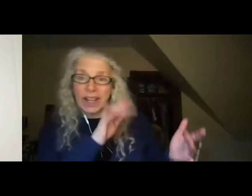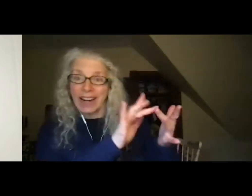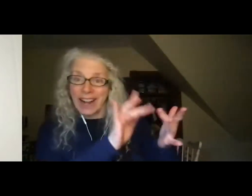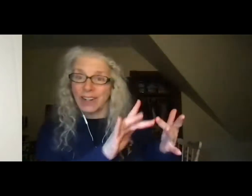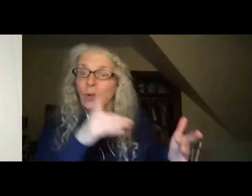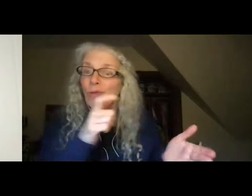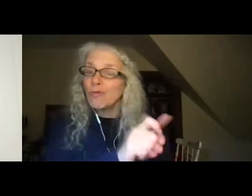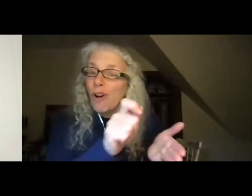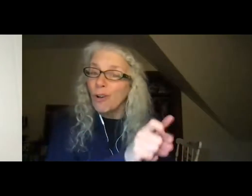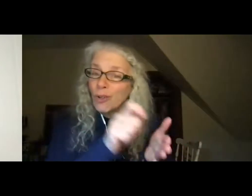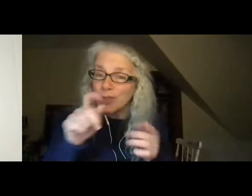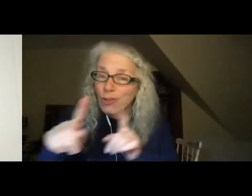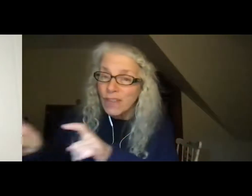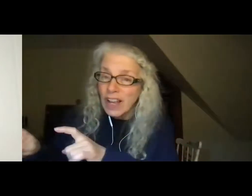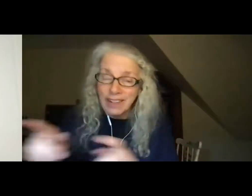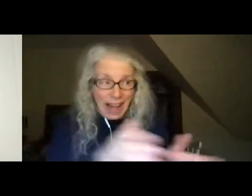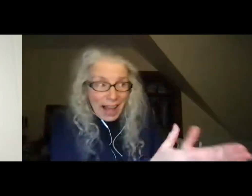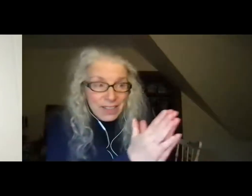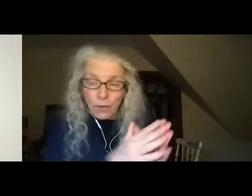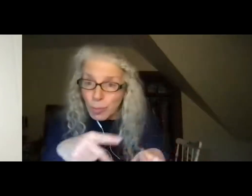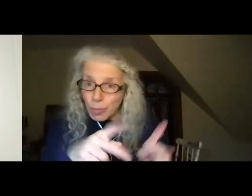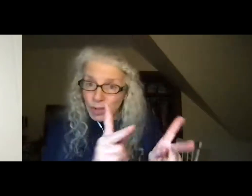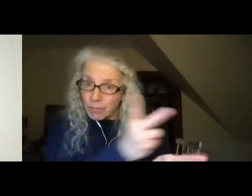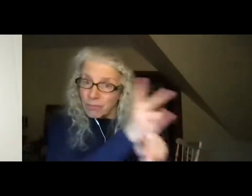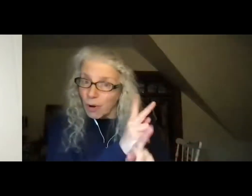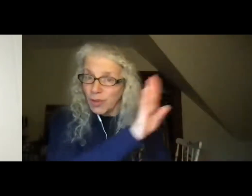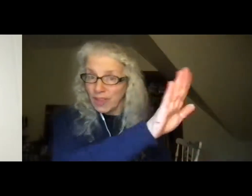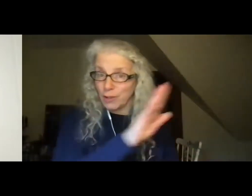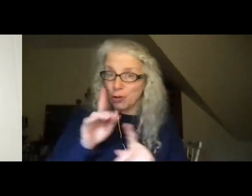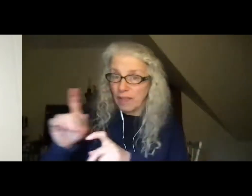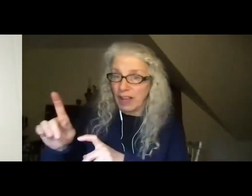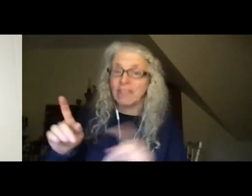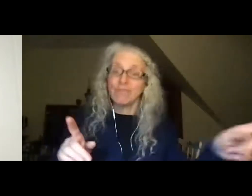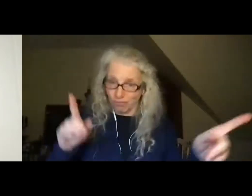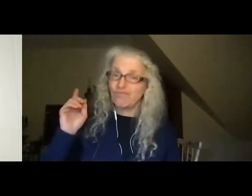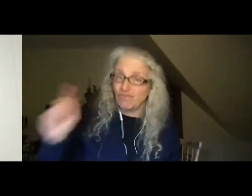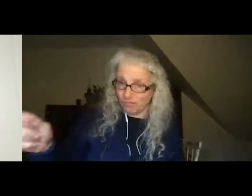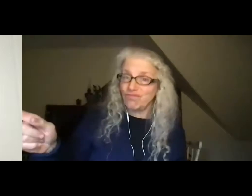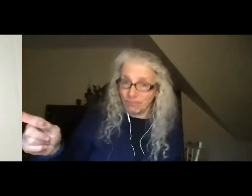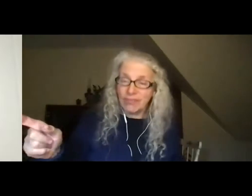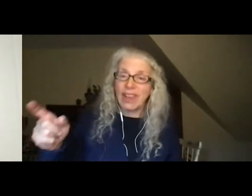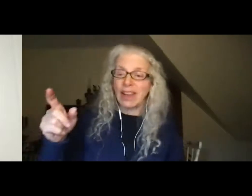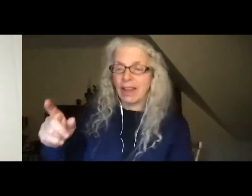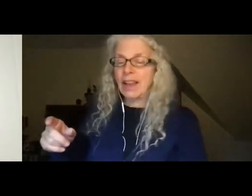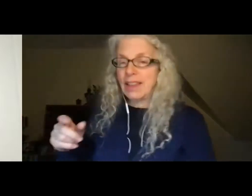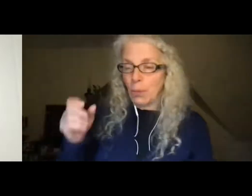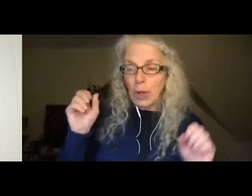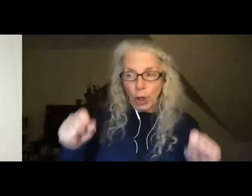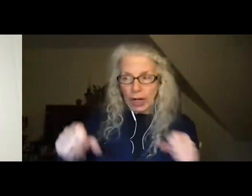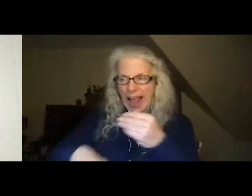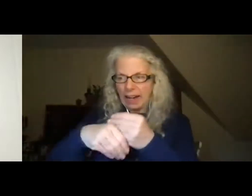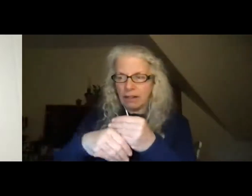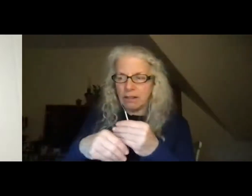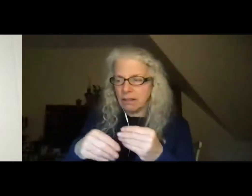gain permission in order to borrow that survey. And they granted that to us. And then we were able to add some